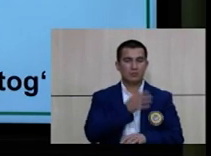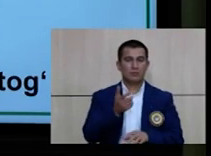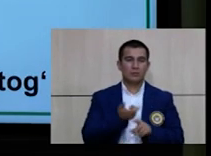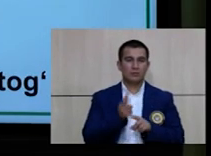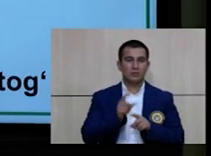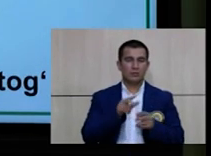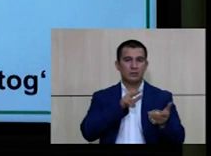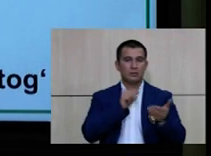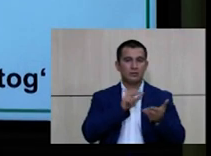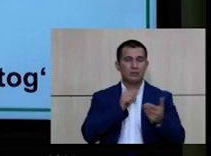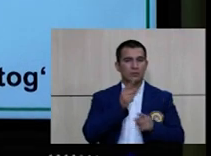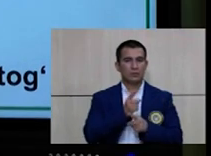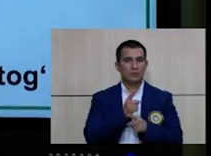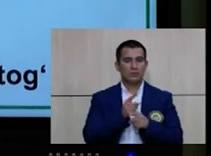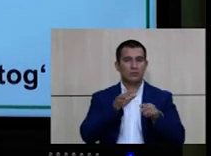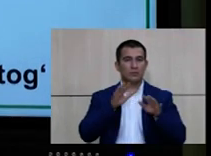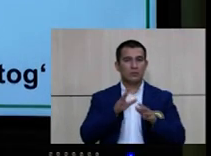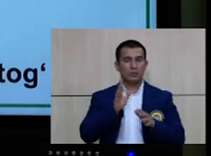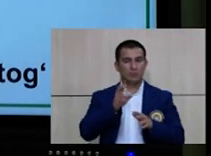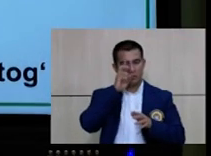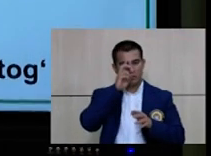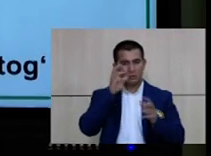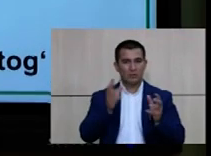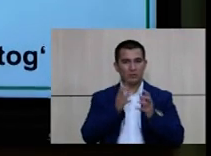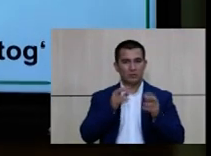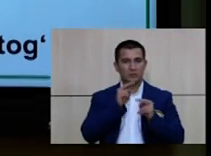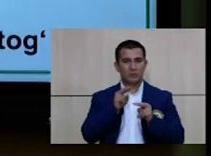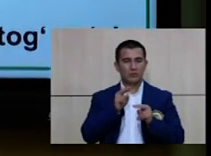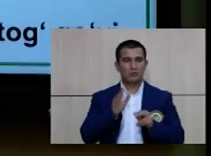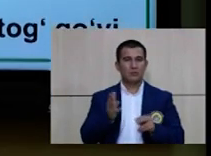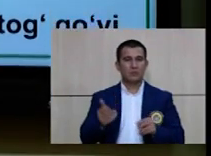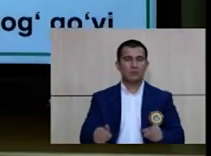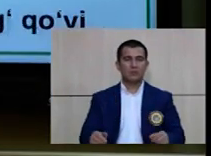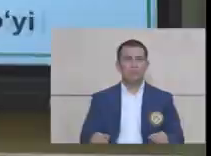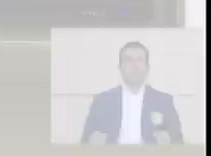Zaravutkamar arxeologik yodgorligi ham joylashgan.